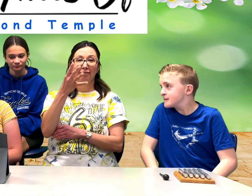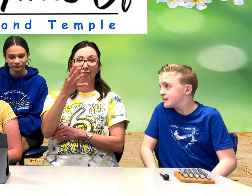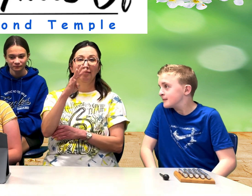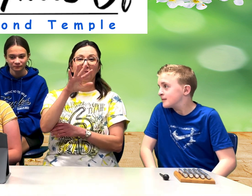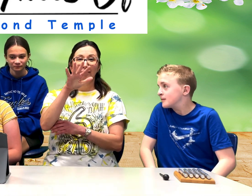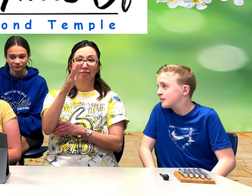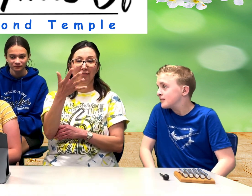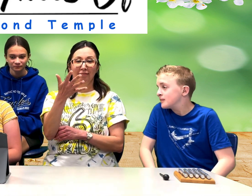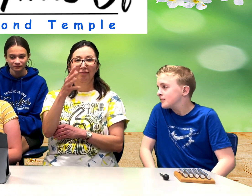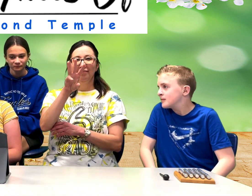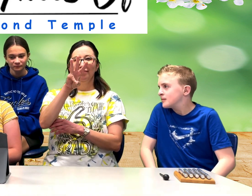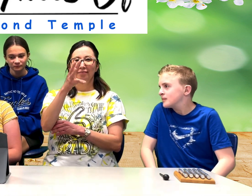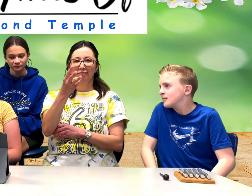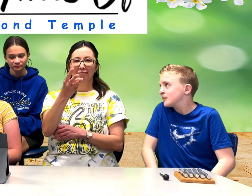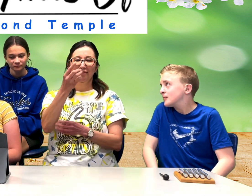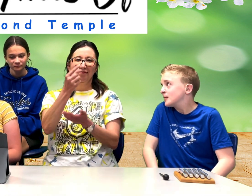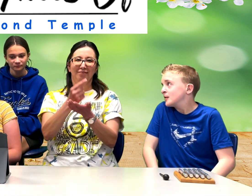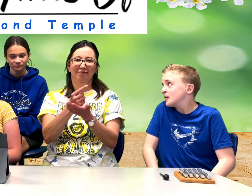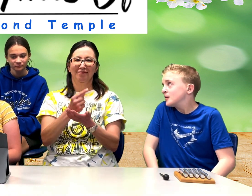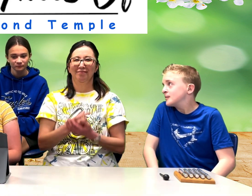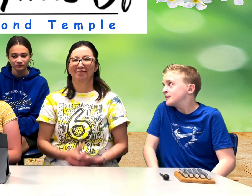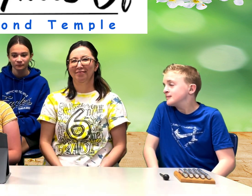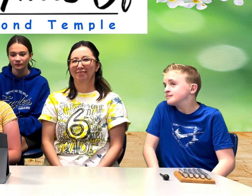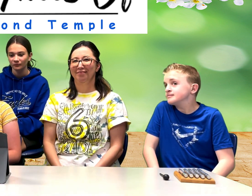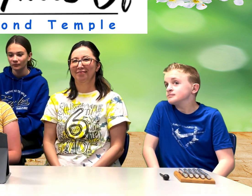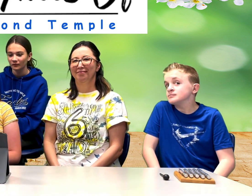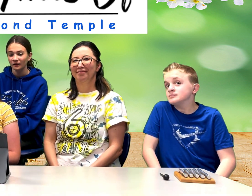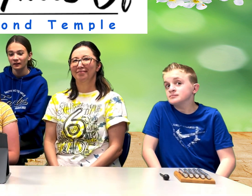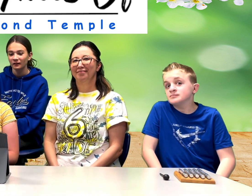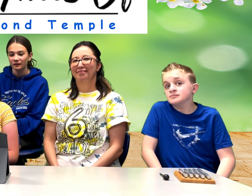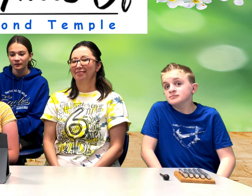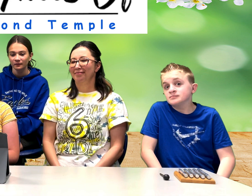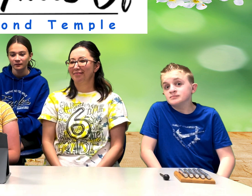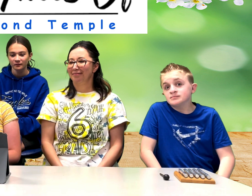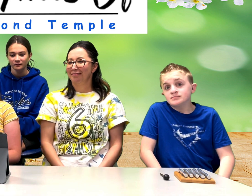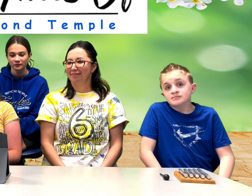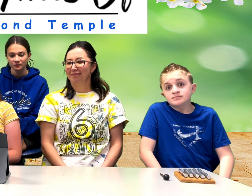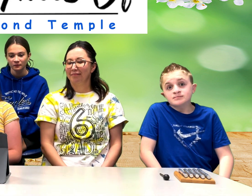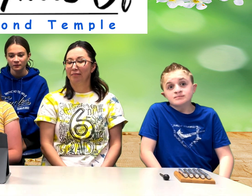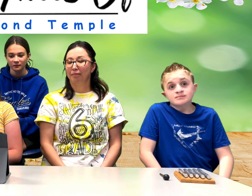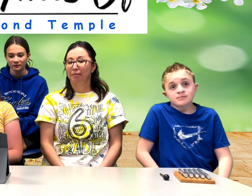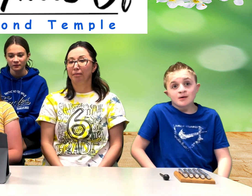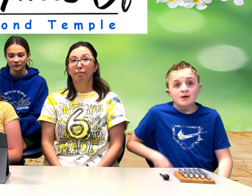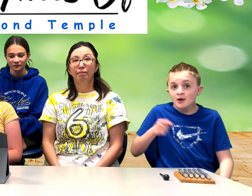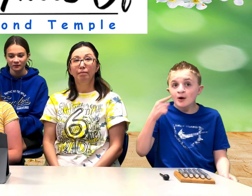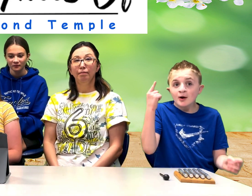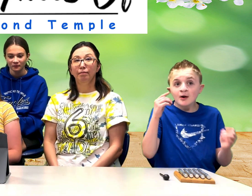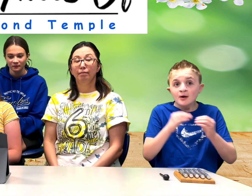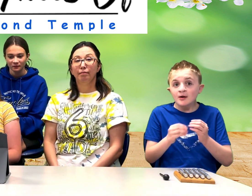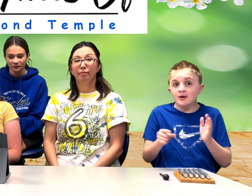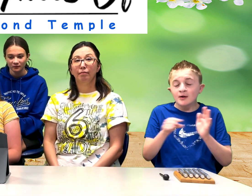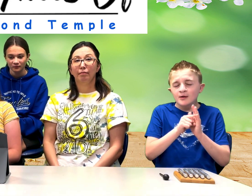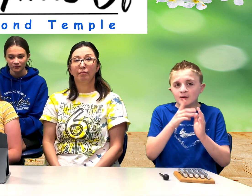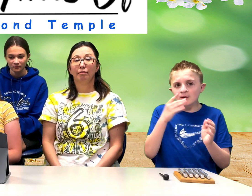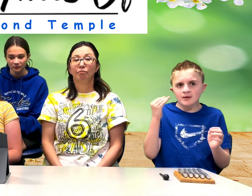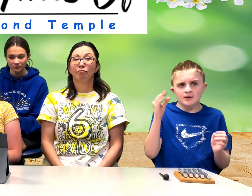I teach 4th, 5th, and 6th grade. Have you always taught this grade and